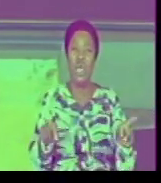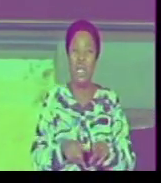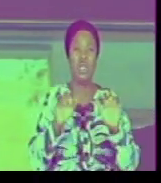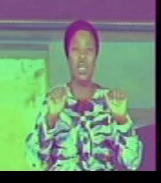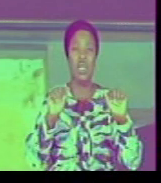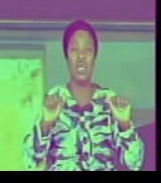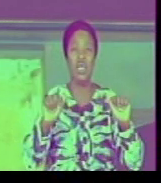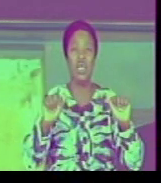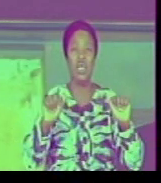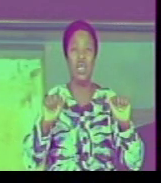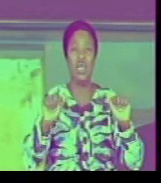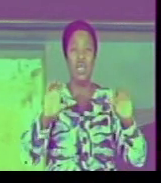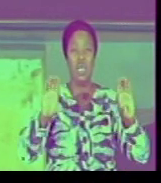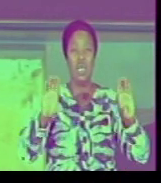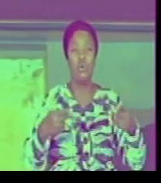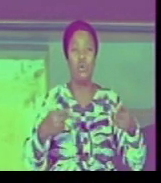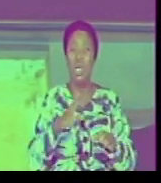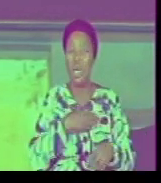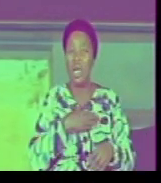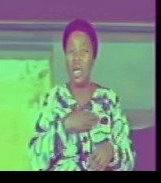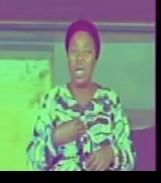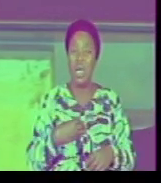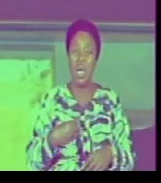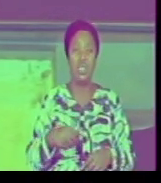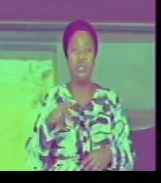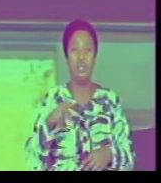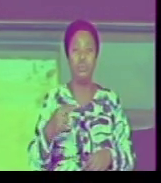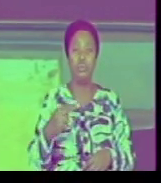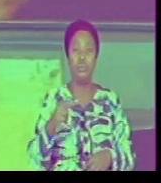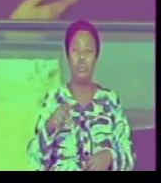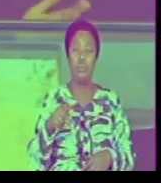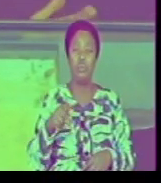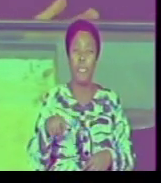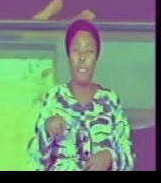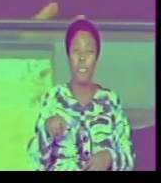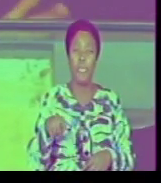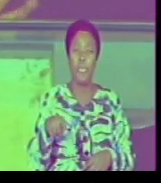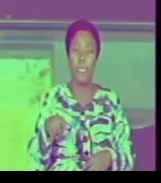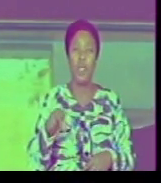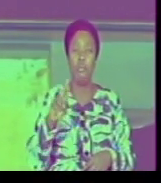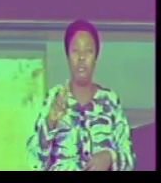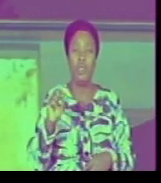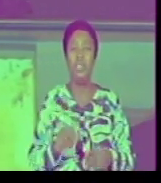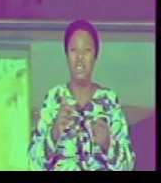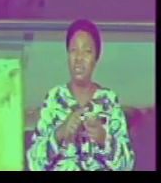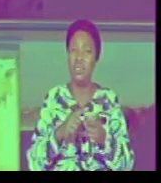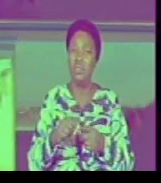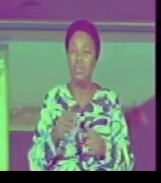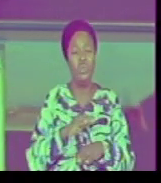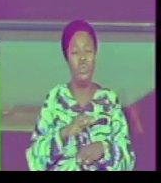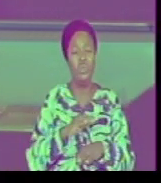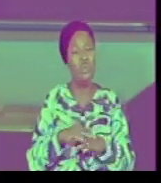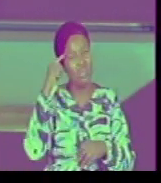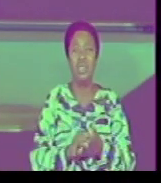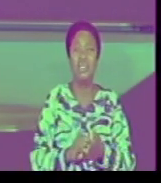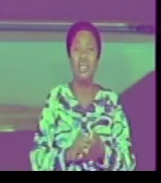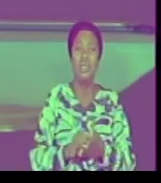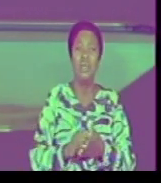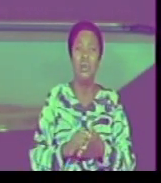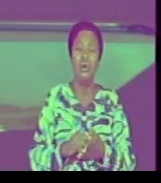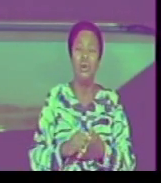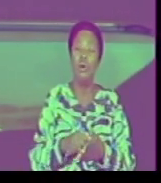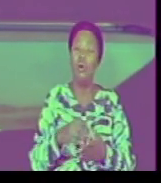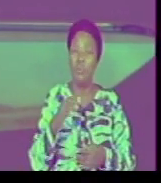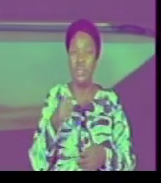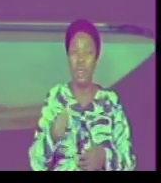congregation, although they keep quiet and they're looking on, let not Apollos think of himself more highly